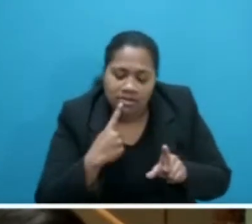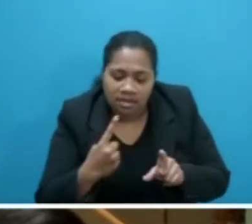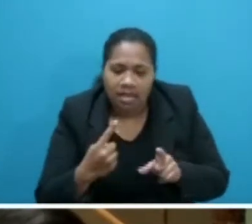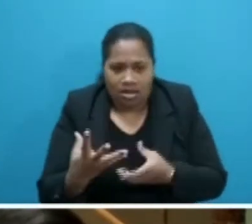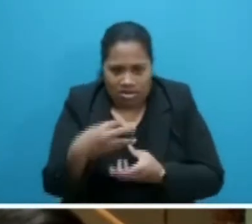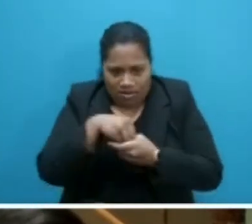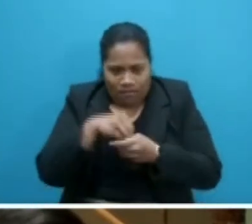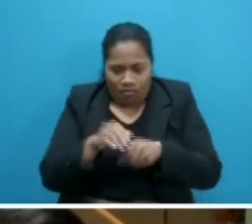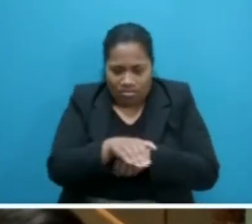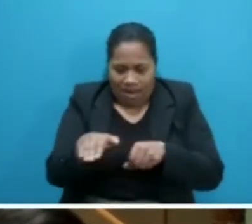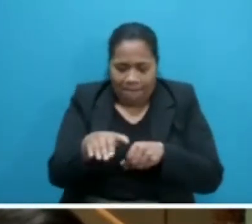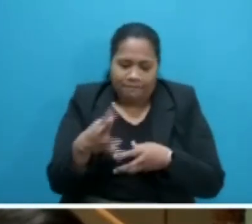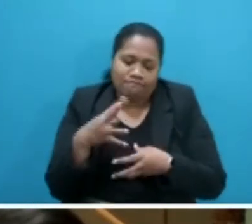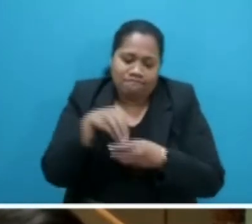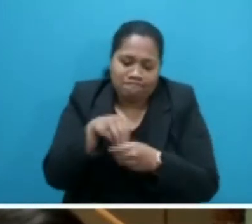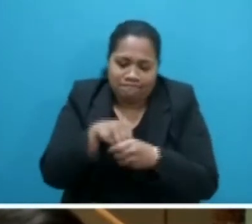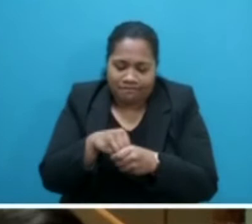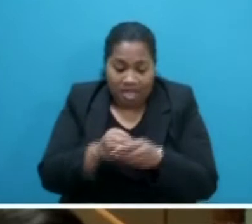them in the decisions we make.